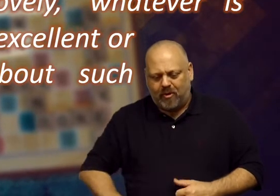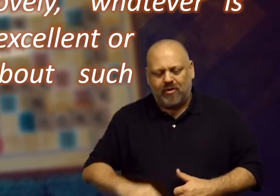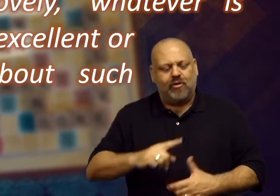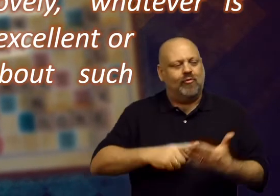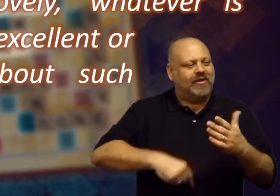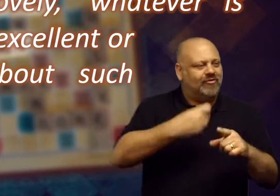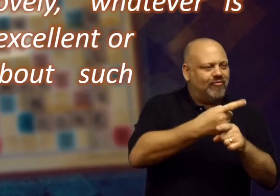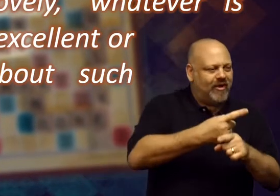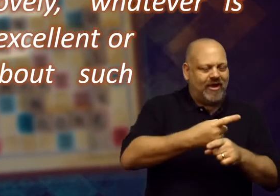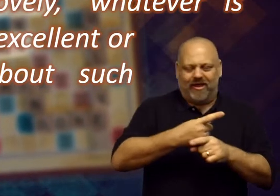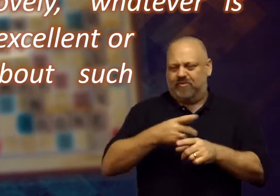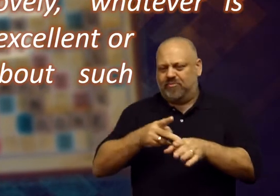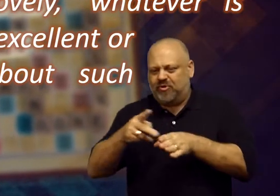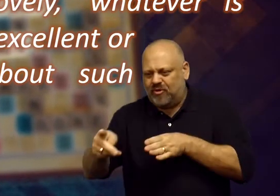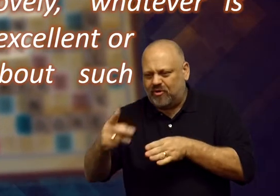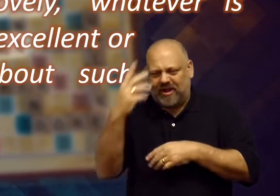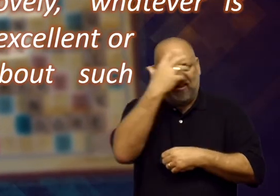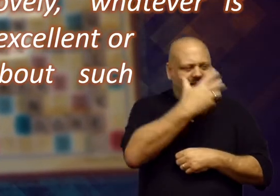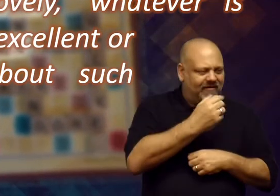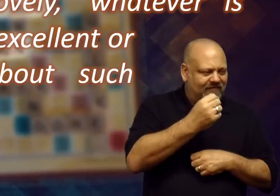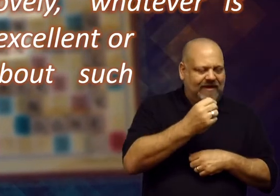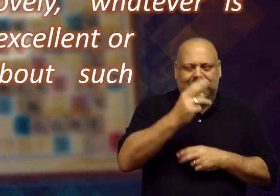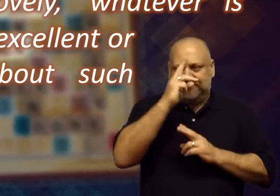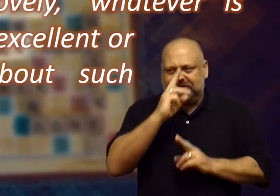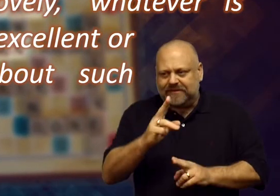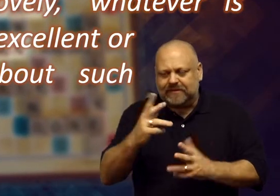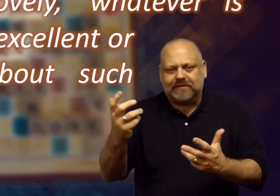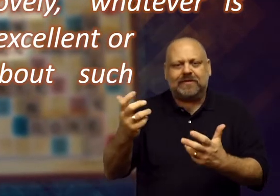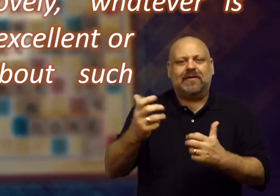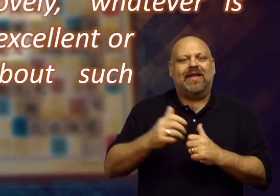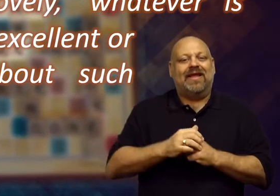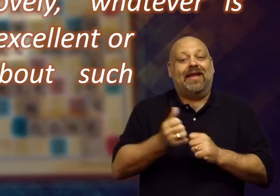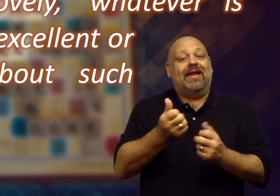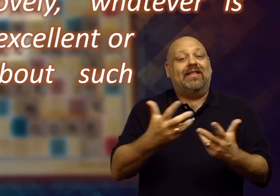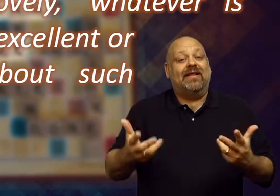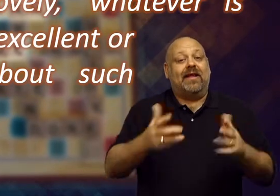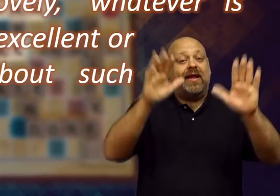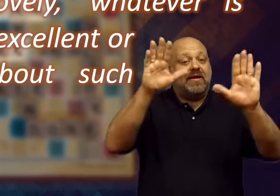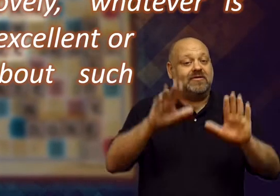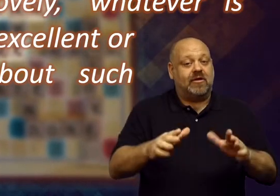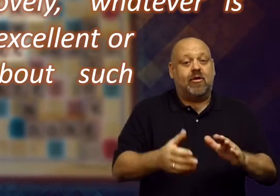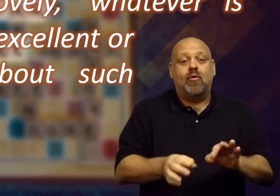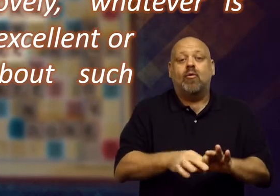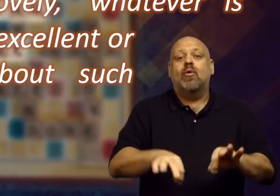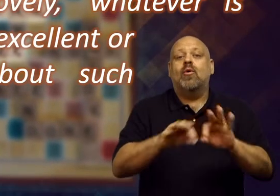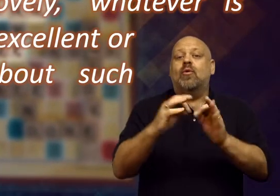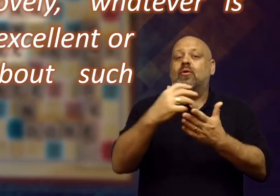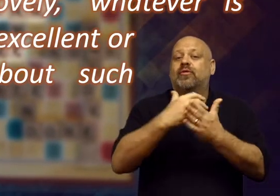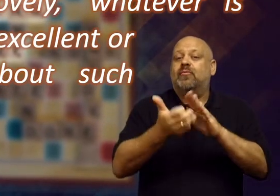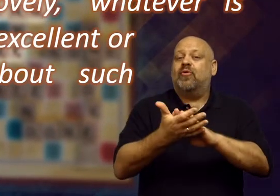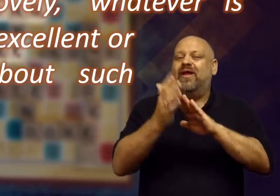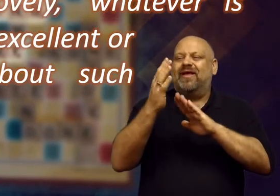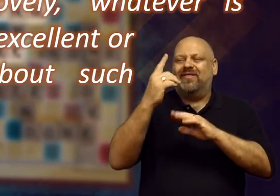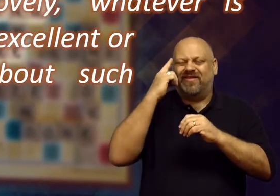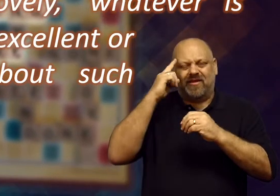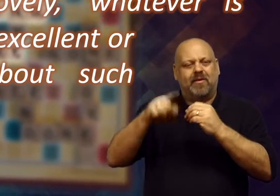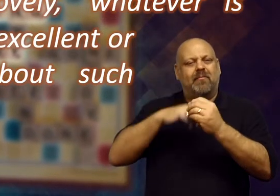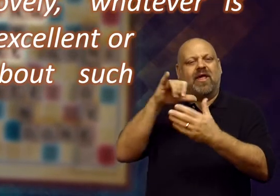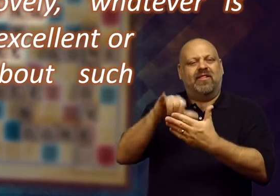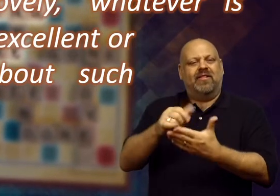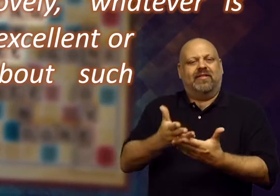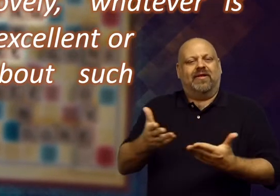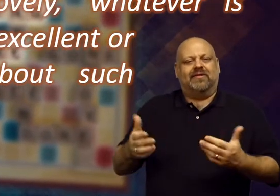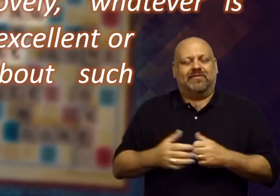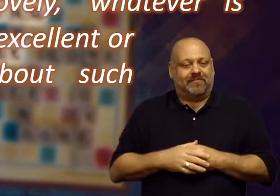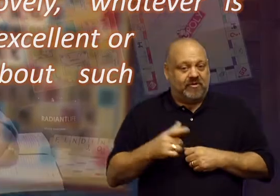is right, whatever is pure, whatever is lovely, whatever is admirable, if anything is excellent or praiseworthy, think about